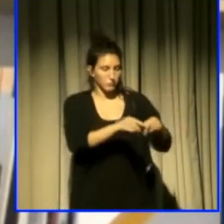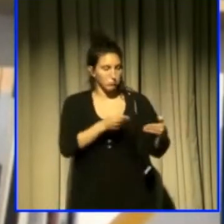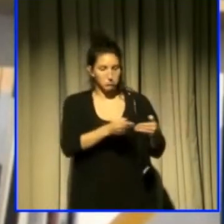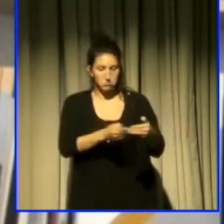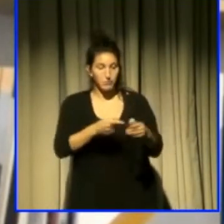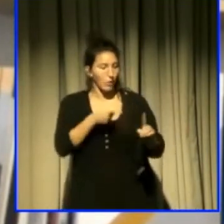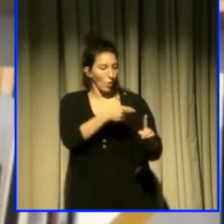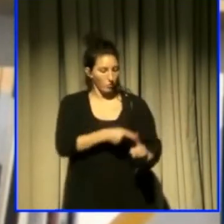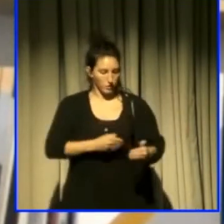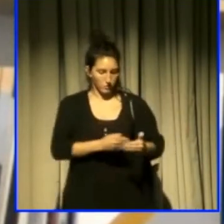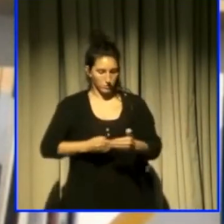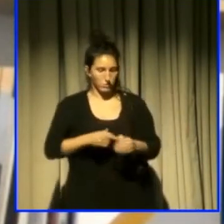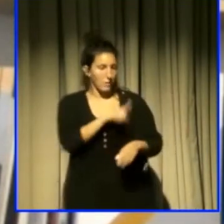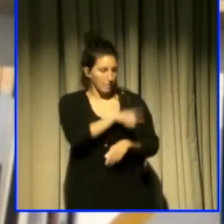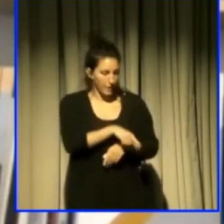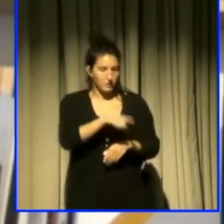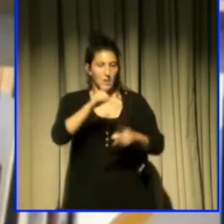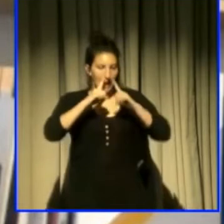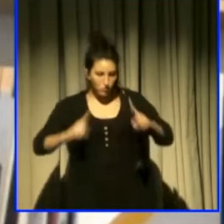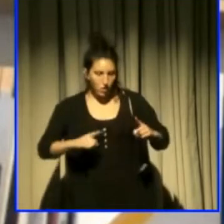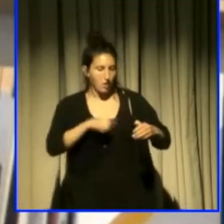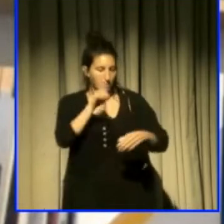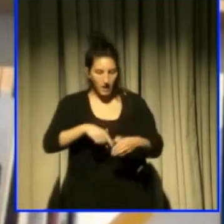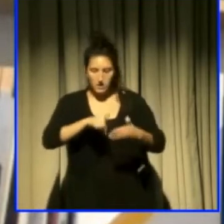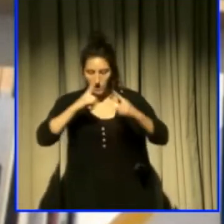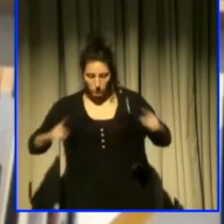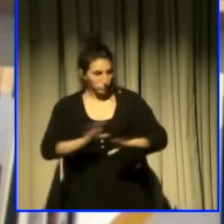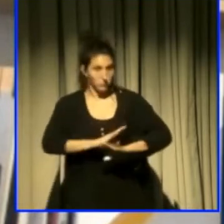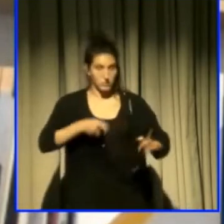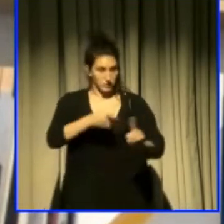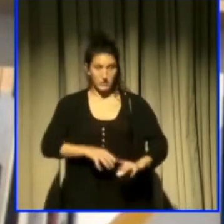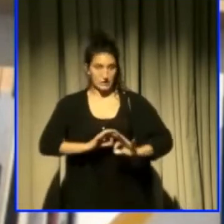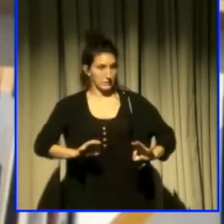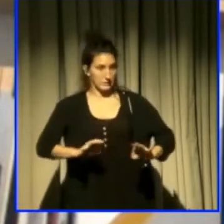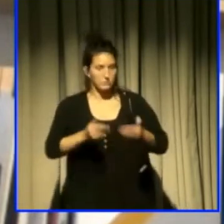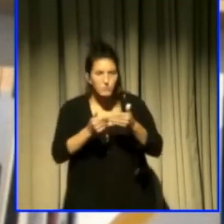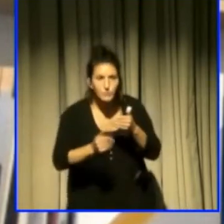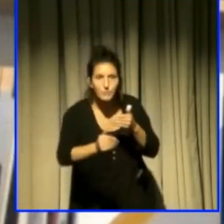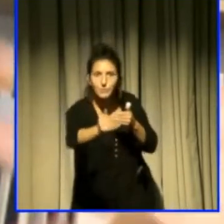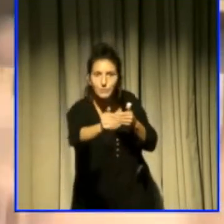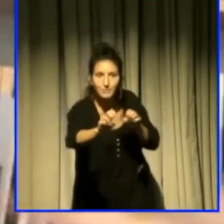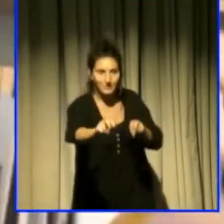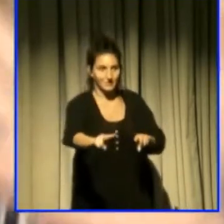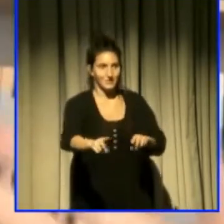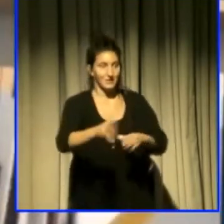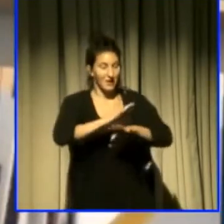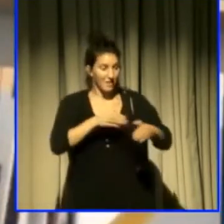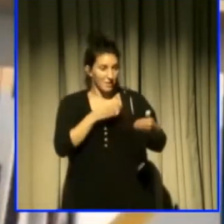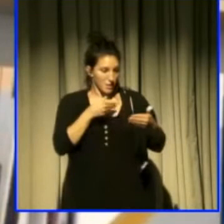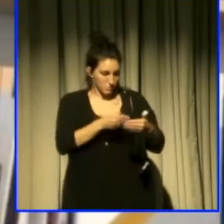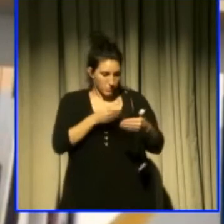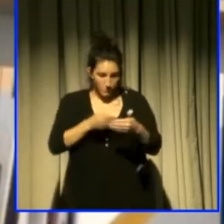targets or yearly targets that can also make it hard to really feel and